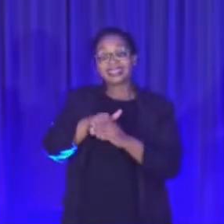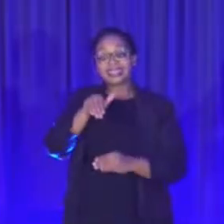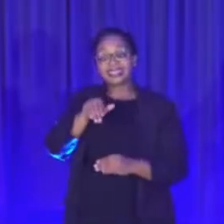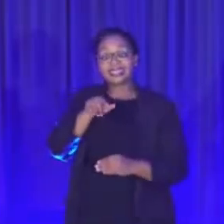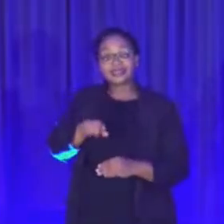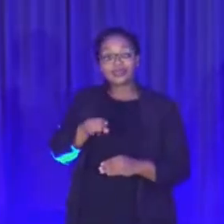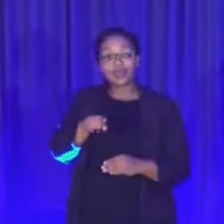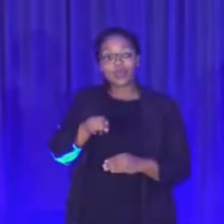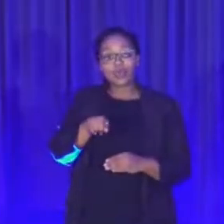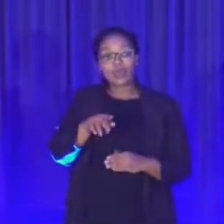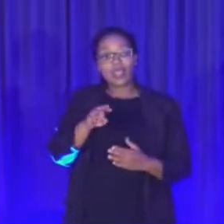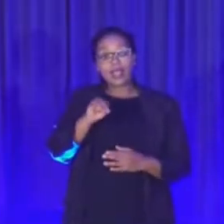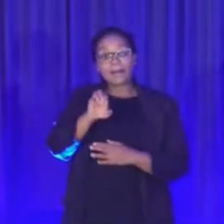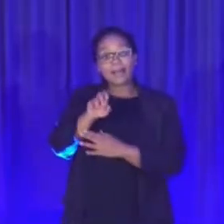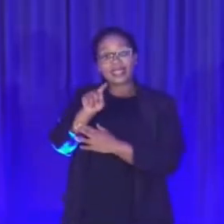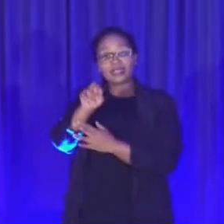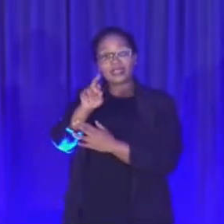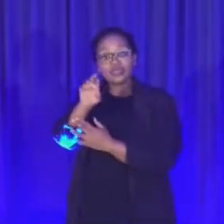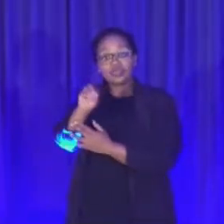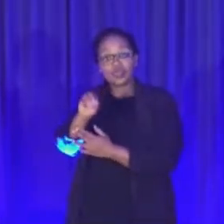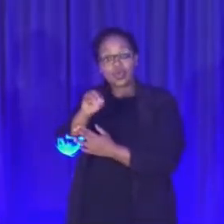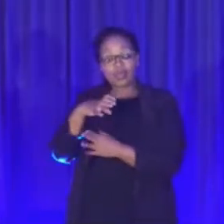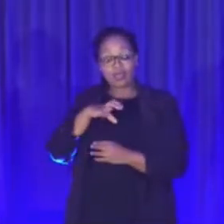metropolitan council, the metros,